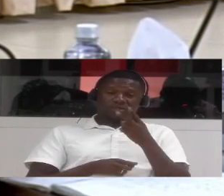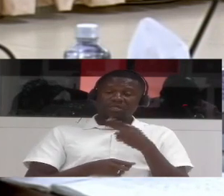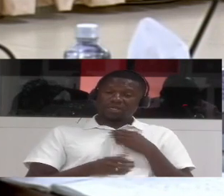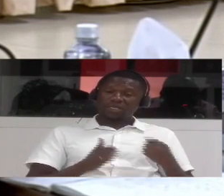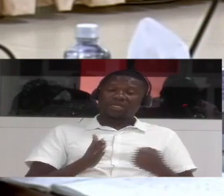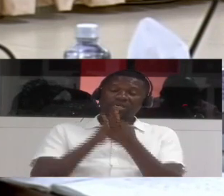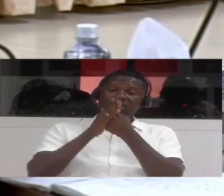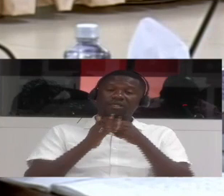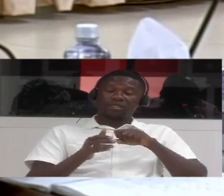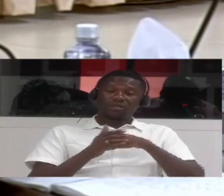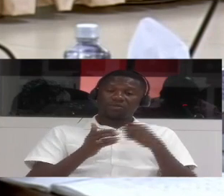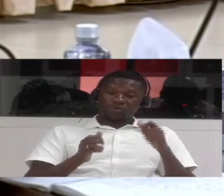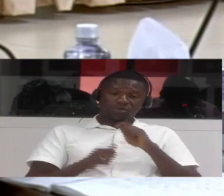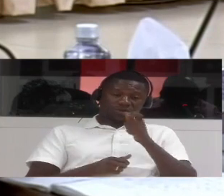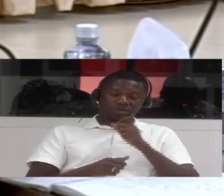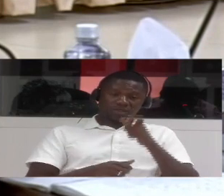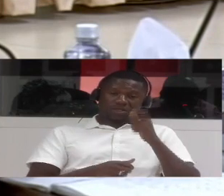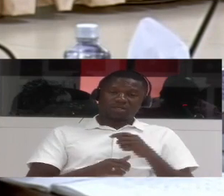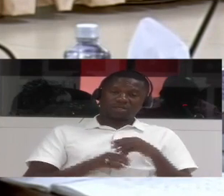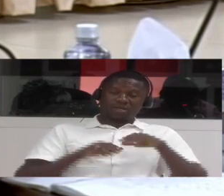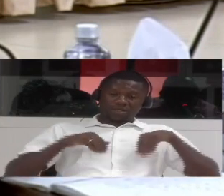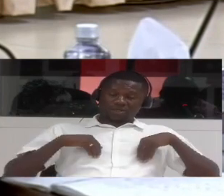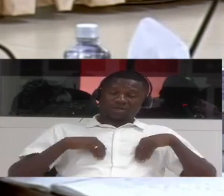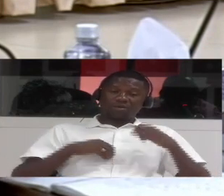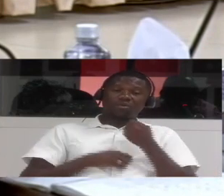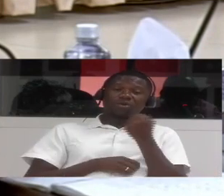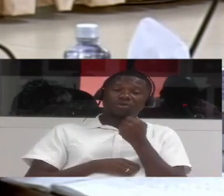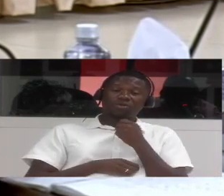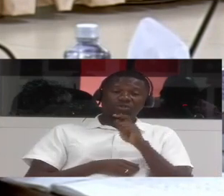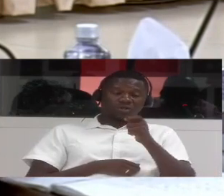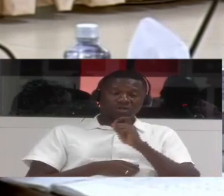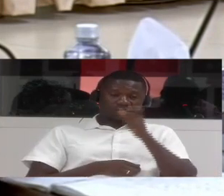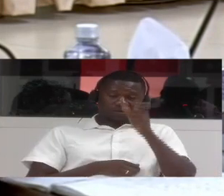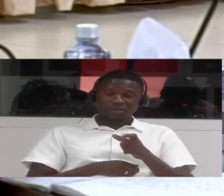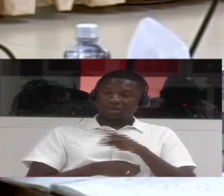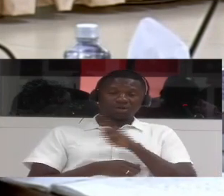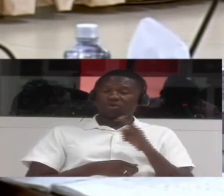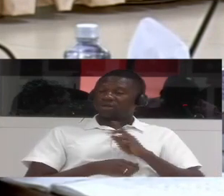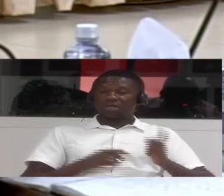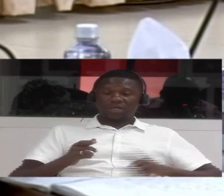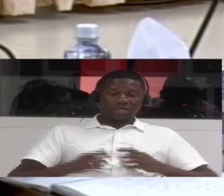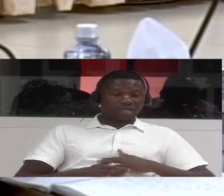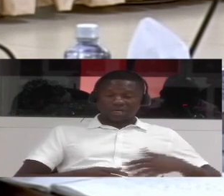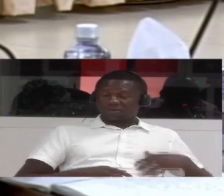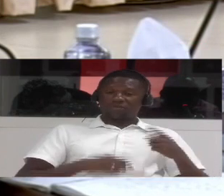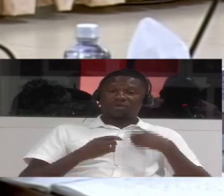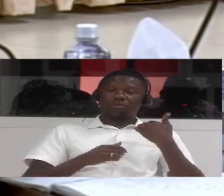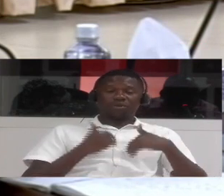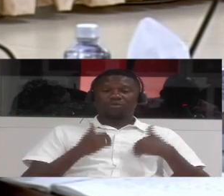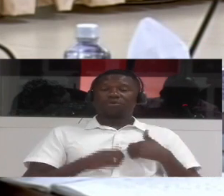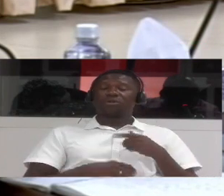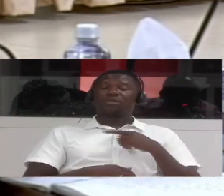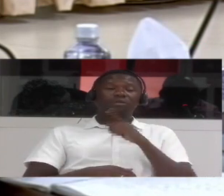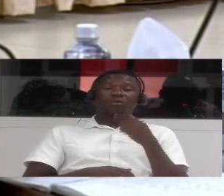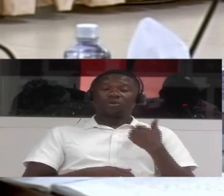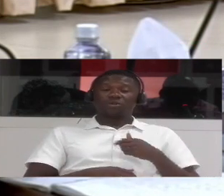journalists in isolation, because the journalists are not enemies of the people. The journalists are friends of the people. The